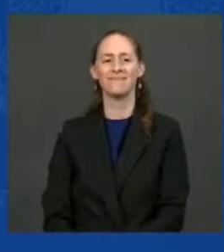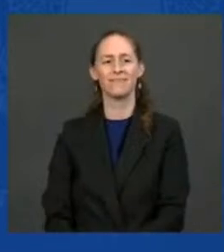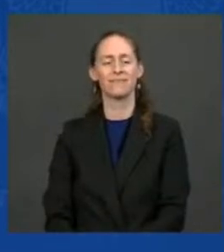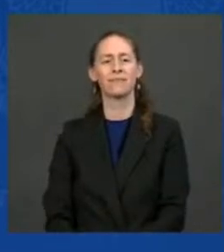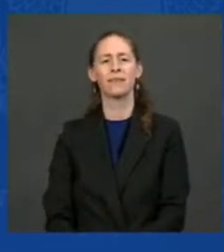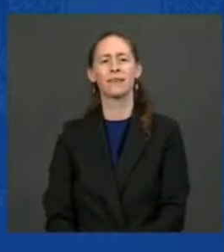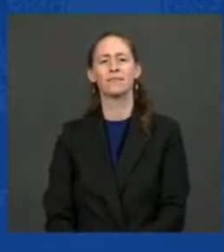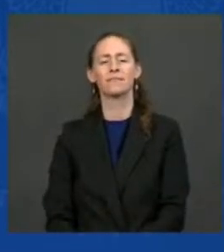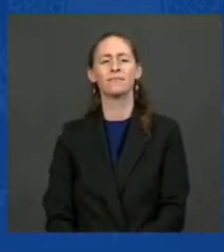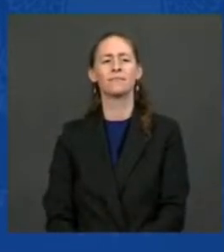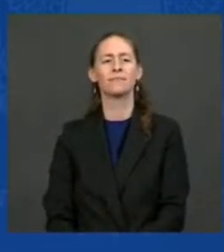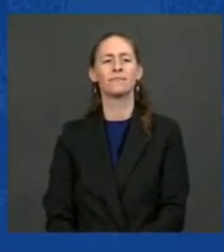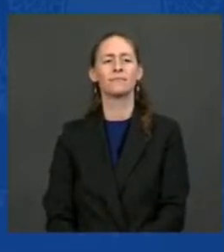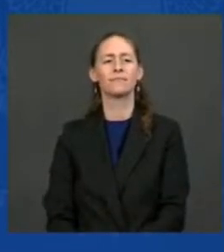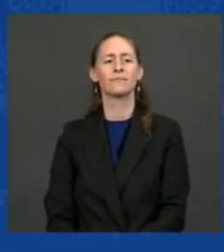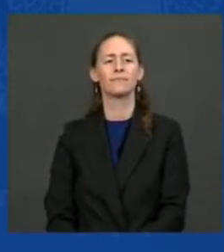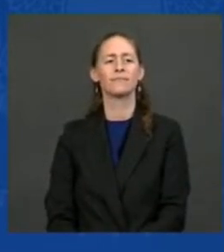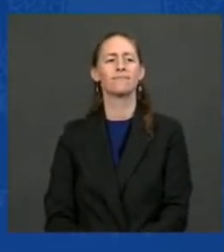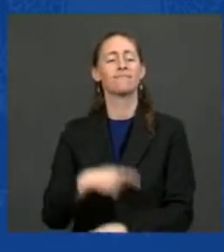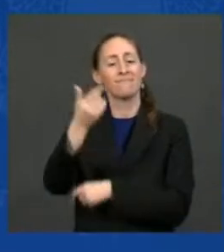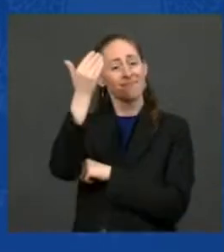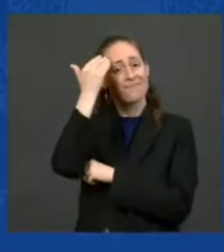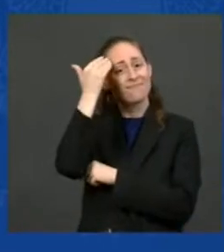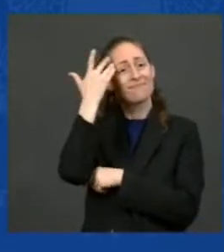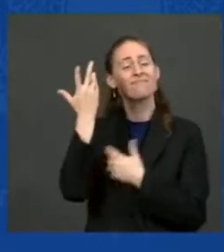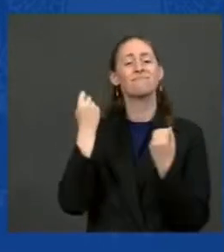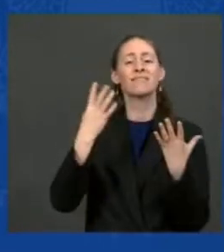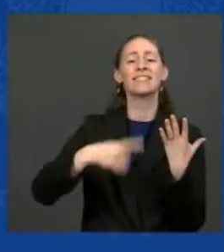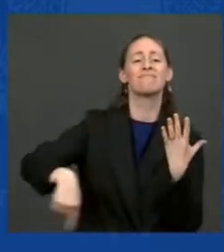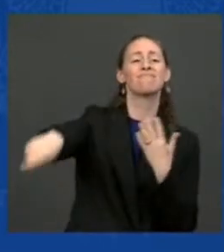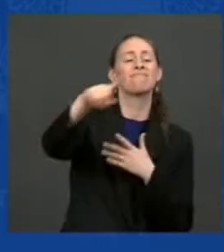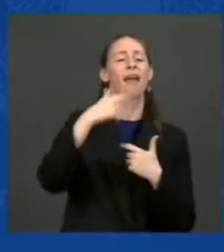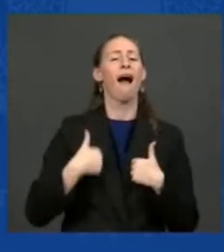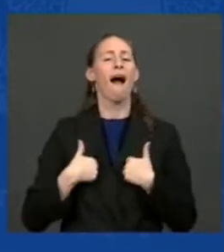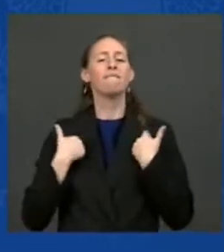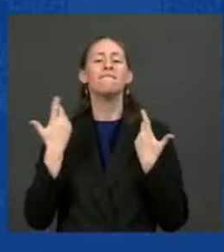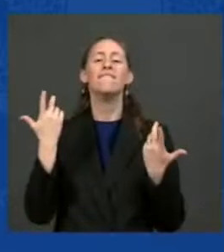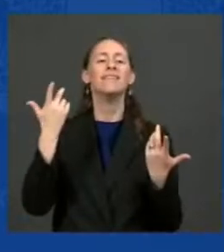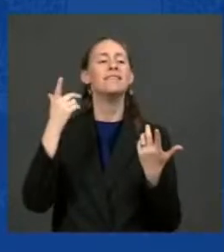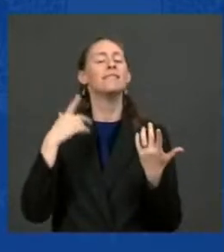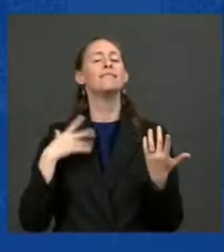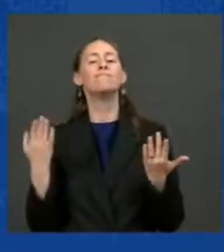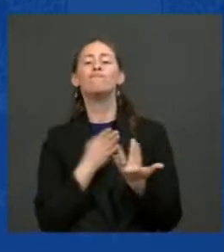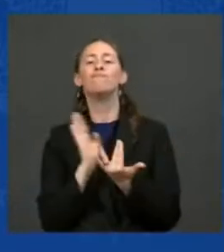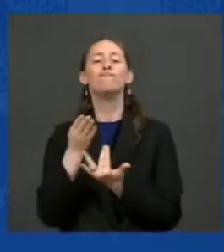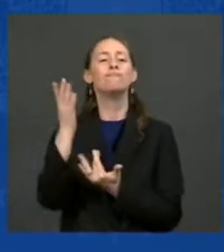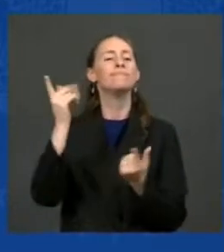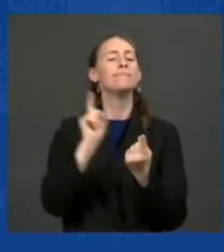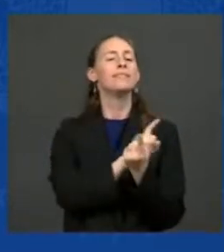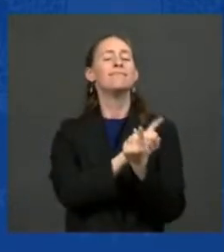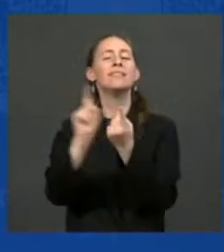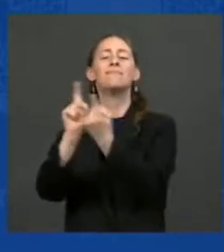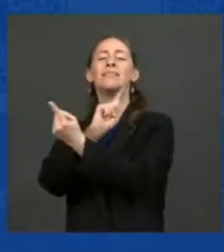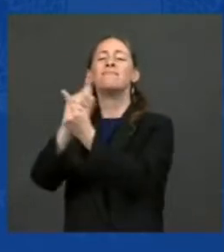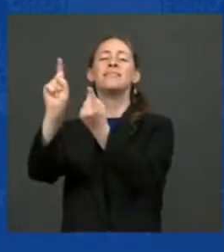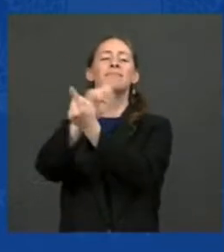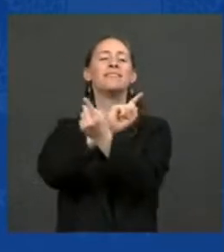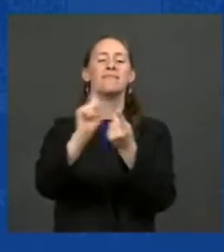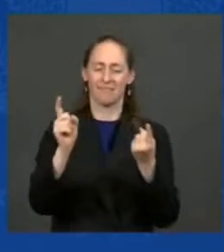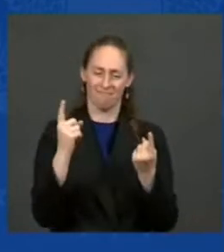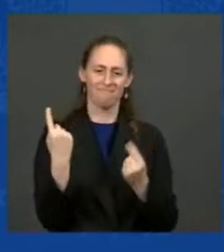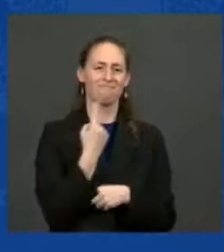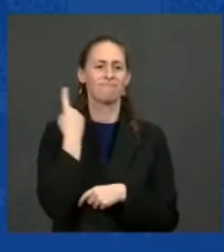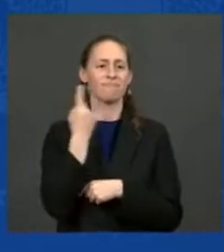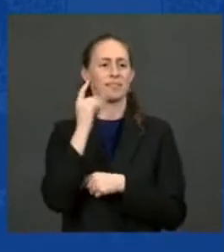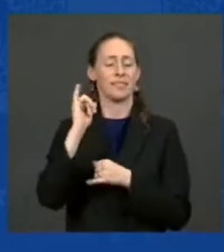On any journey in life, you meet wonderful people, and there are an awful lot of them gathered here as I look around who are gathered here today. But one of the people that I knew